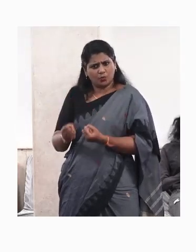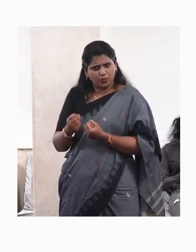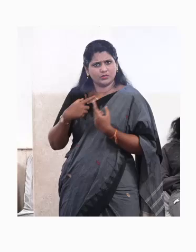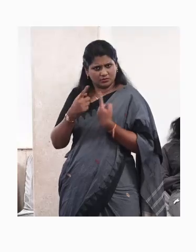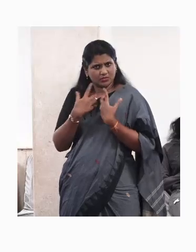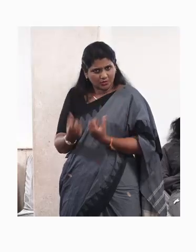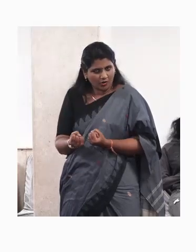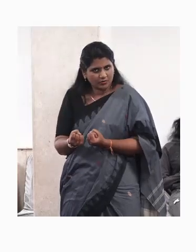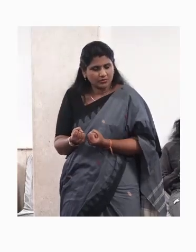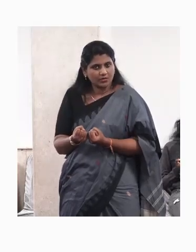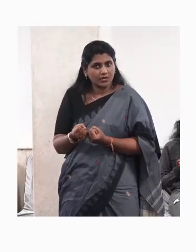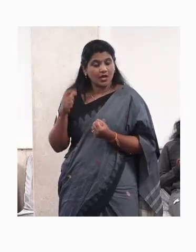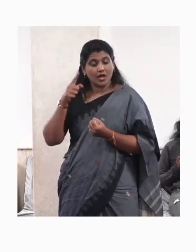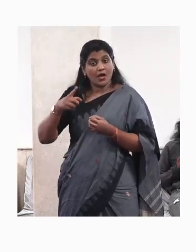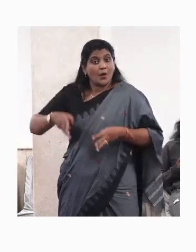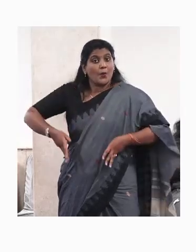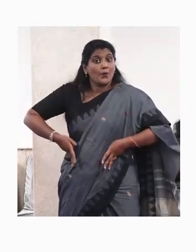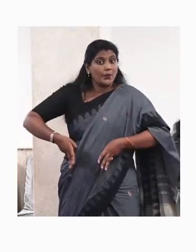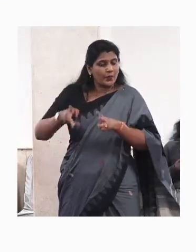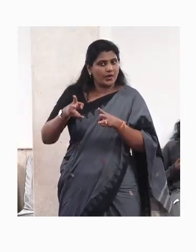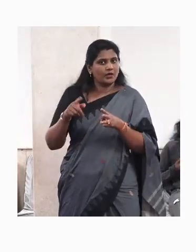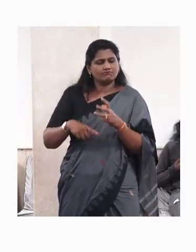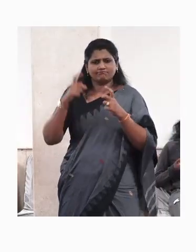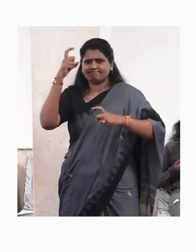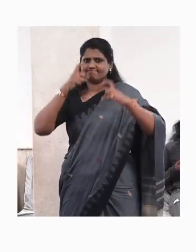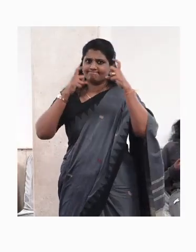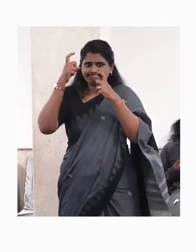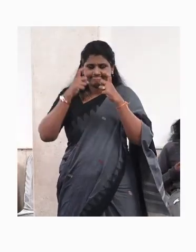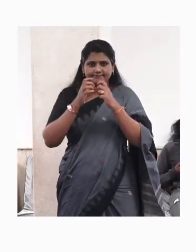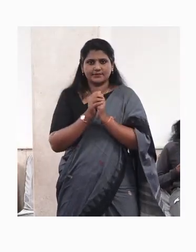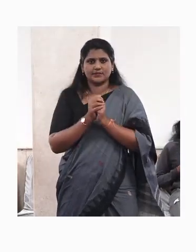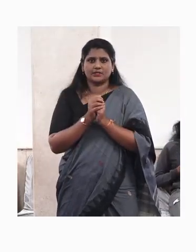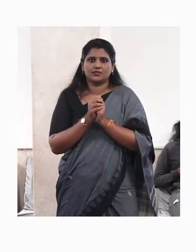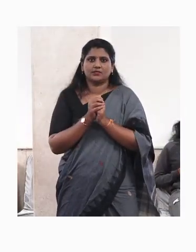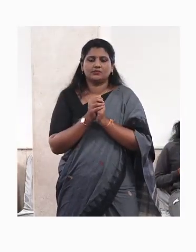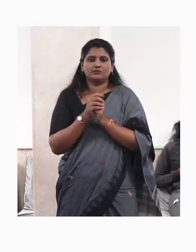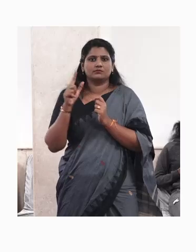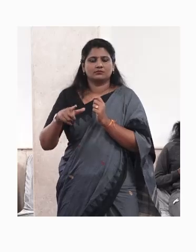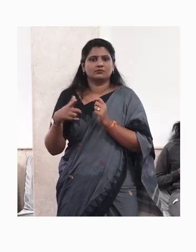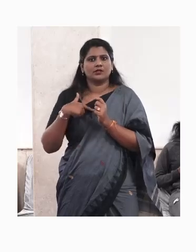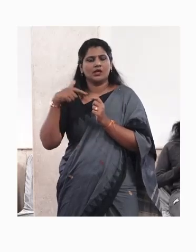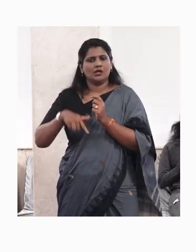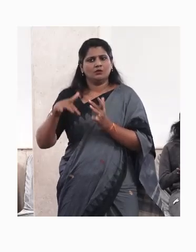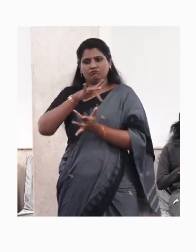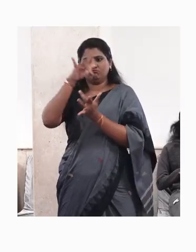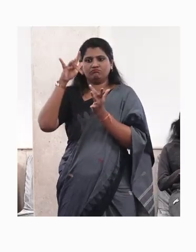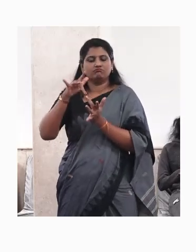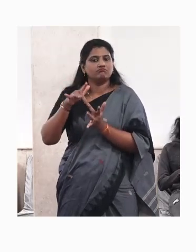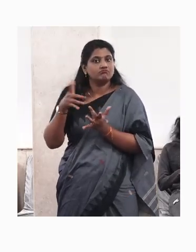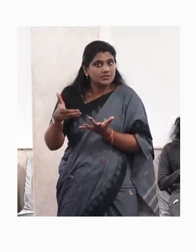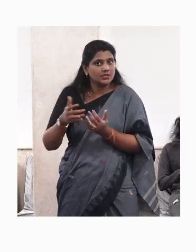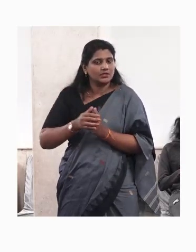So having a way in which expression sort of takes center stage. Because I